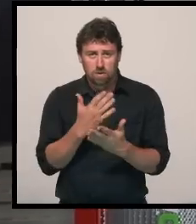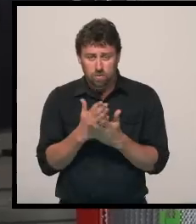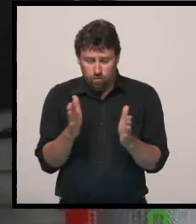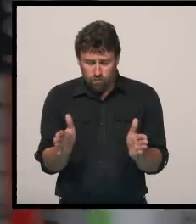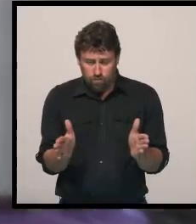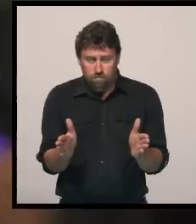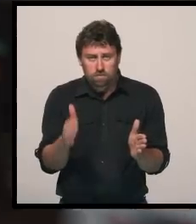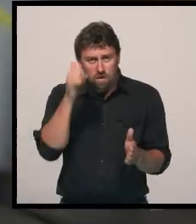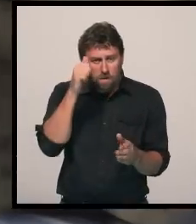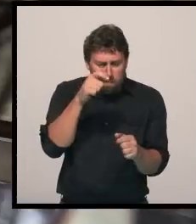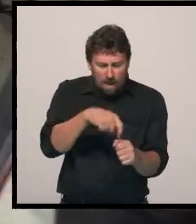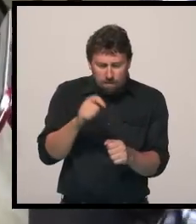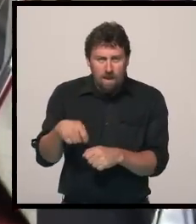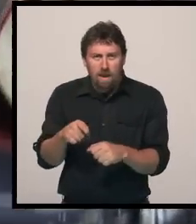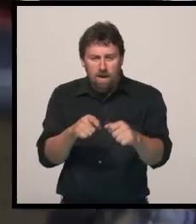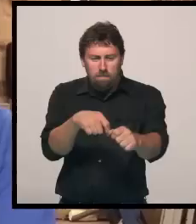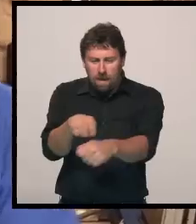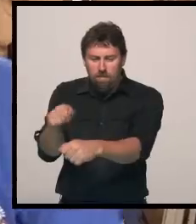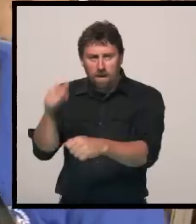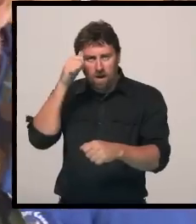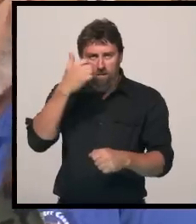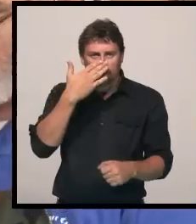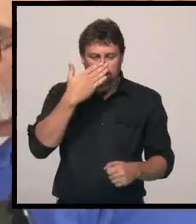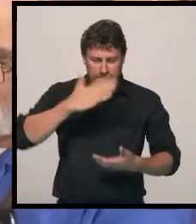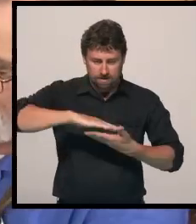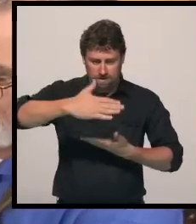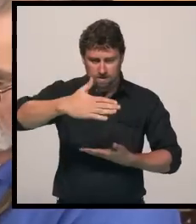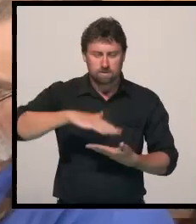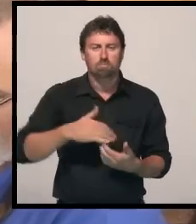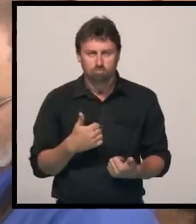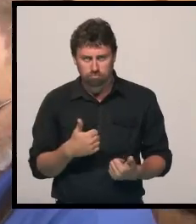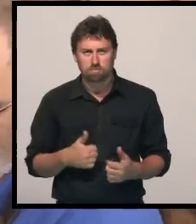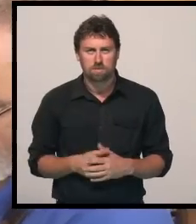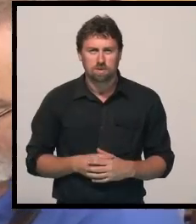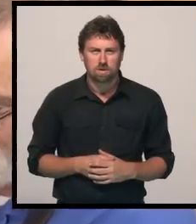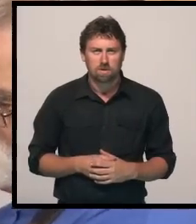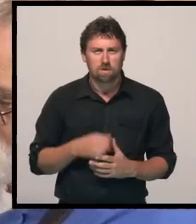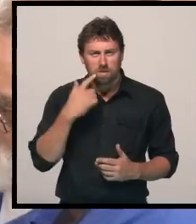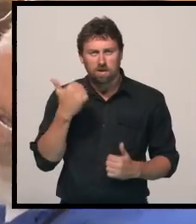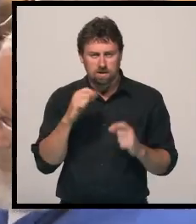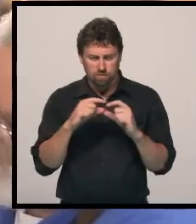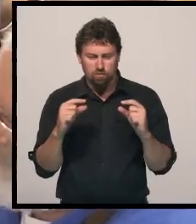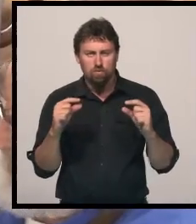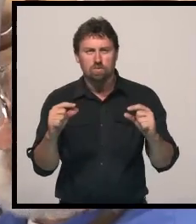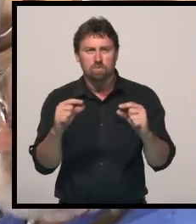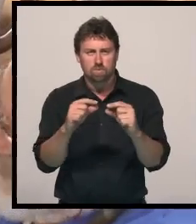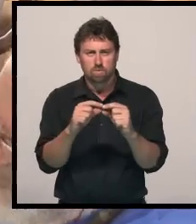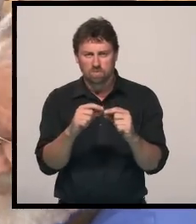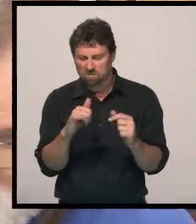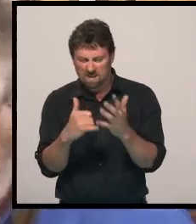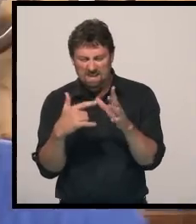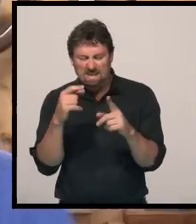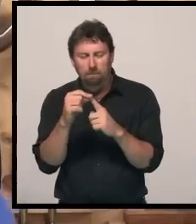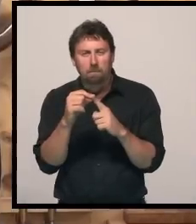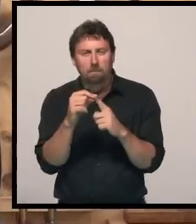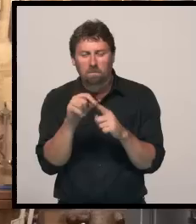so we know which way we're going and what you want the front of the box. That's got a fair bit of sapwood on there, so I'll have that at the back and I'll have